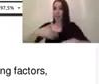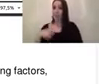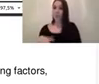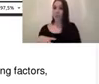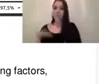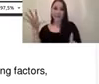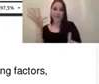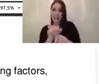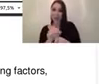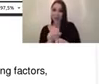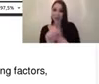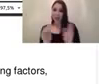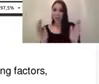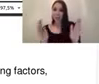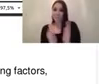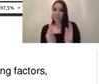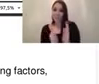the smallest